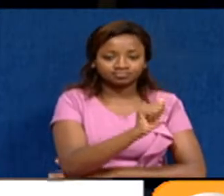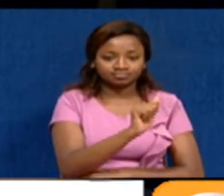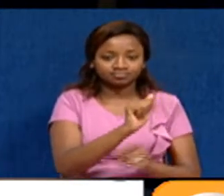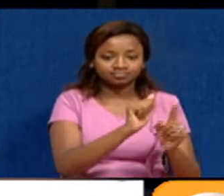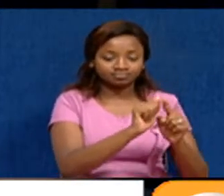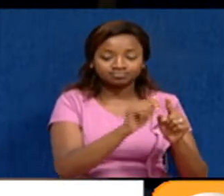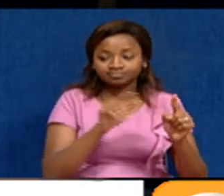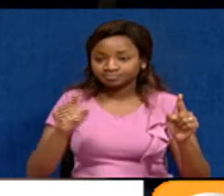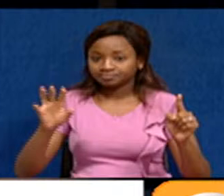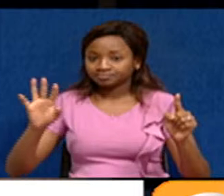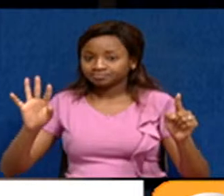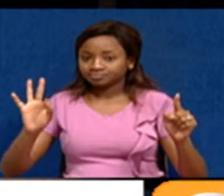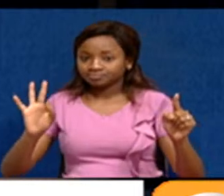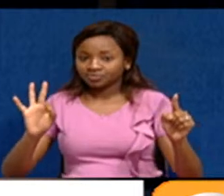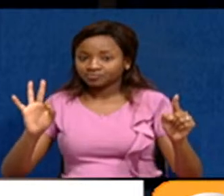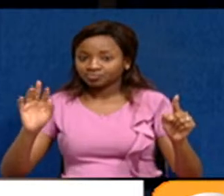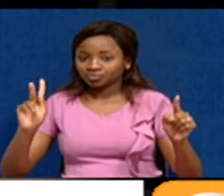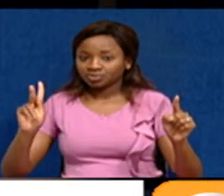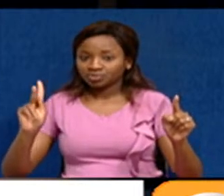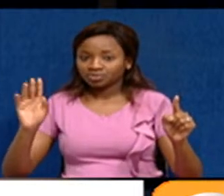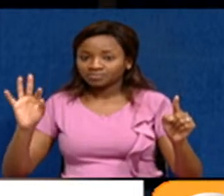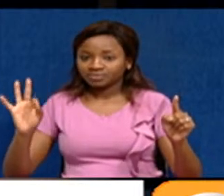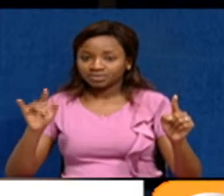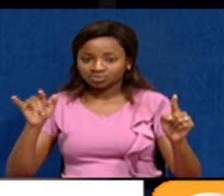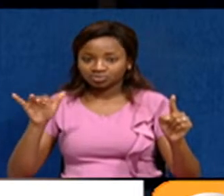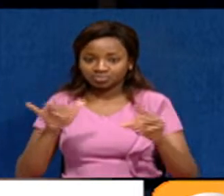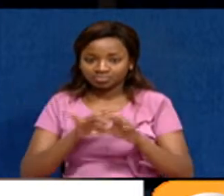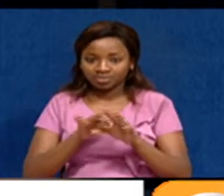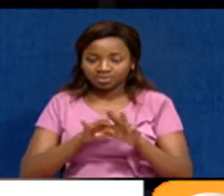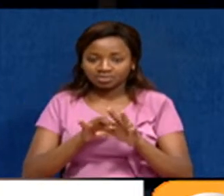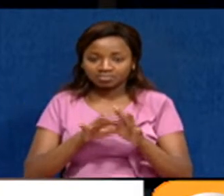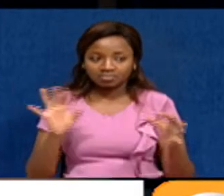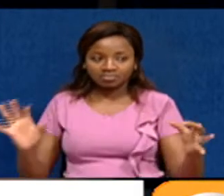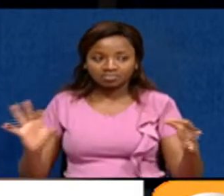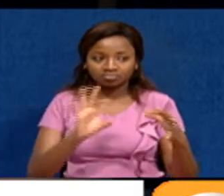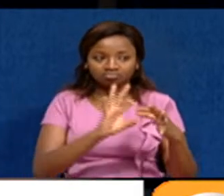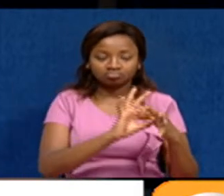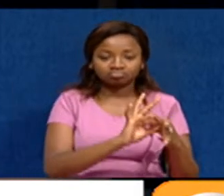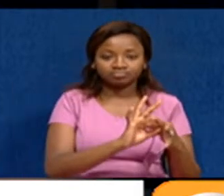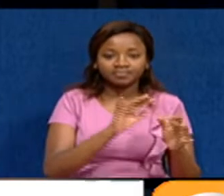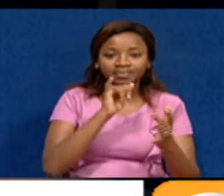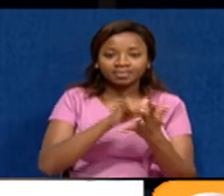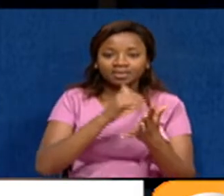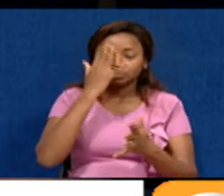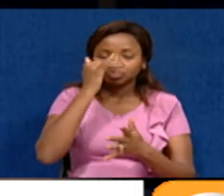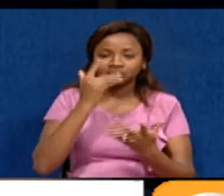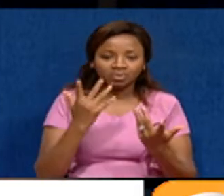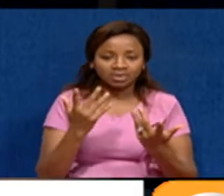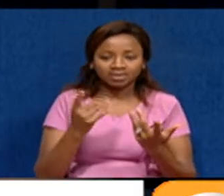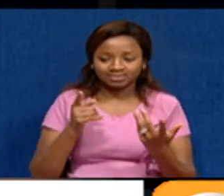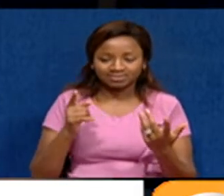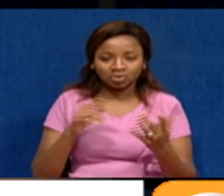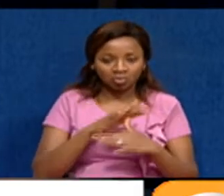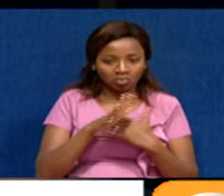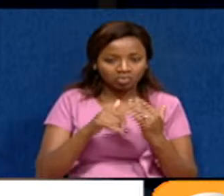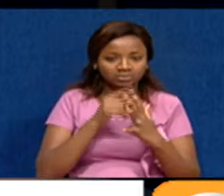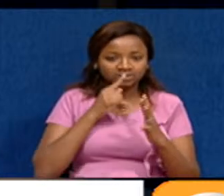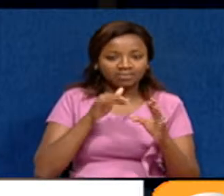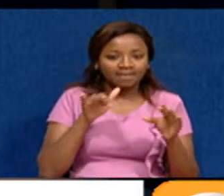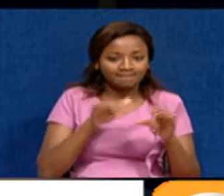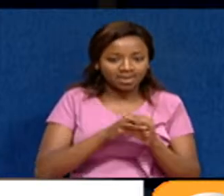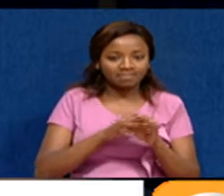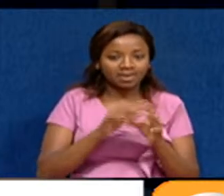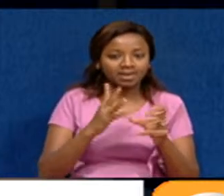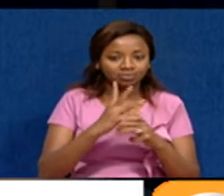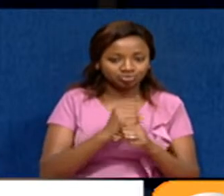actually the member of FIFA. That is why all over they are referred to as member associations, mm-hmm. not the